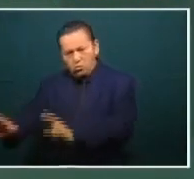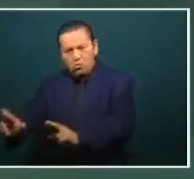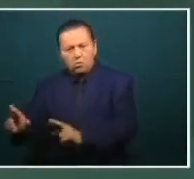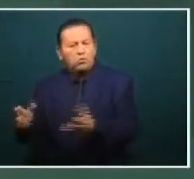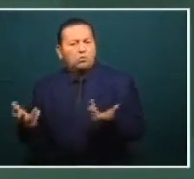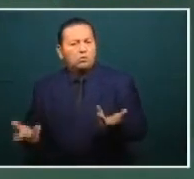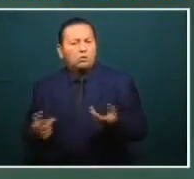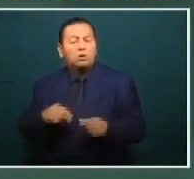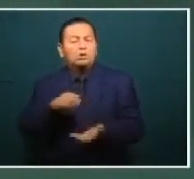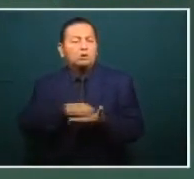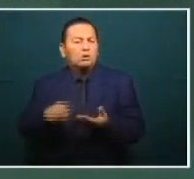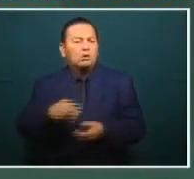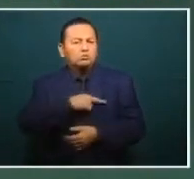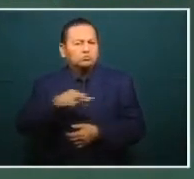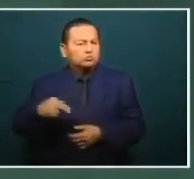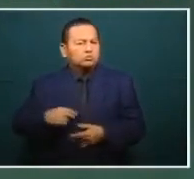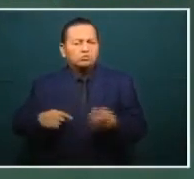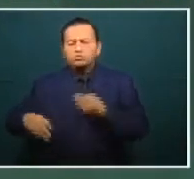that we are doing everything